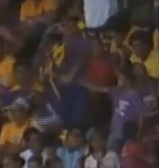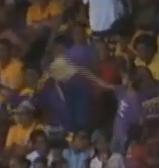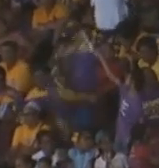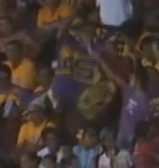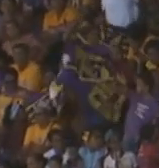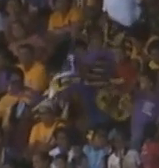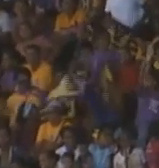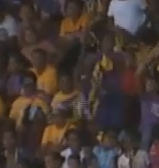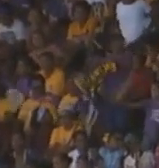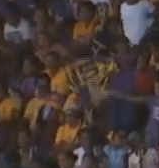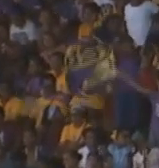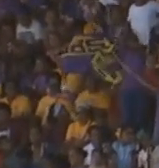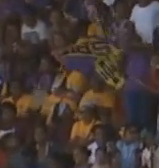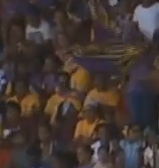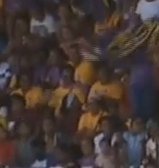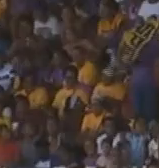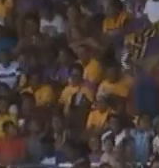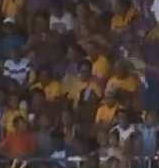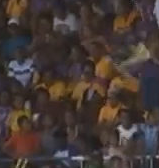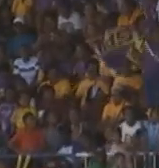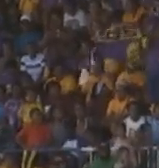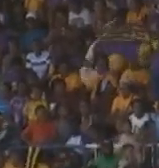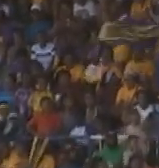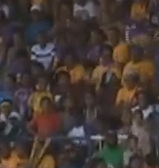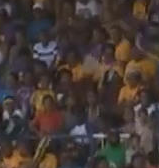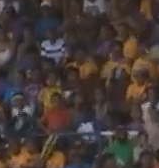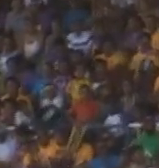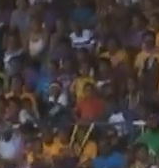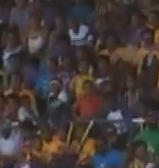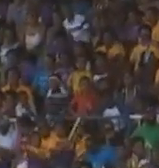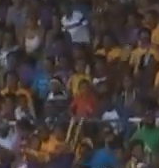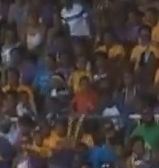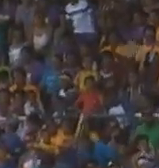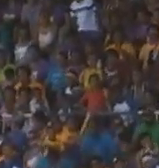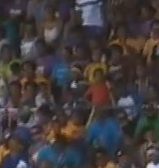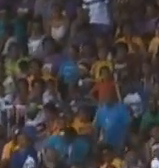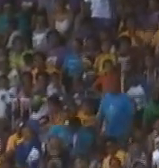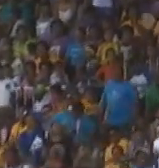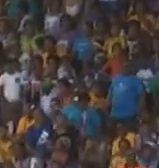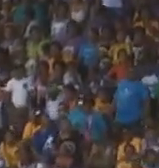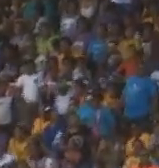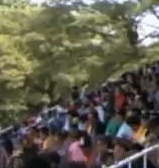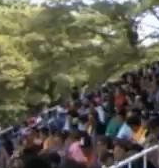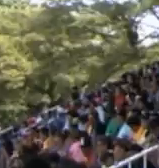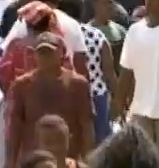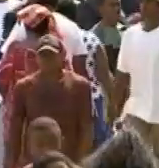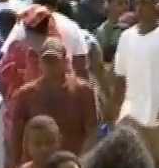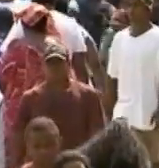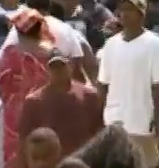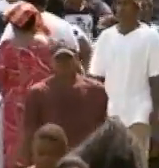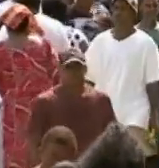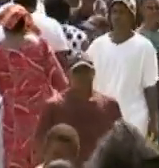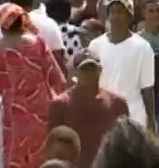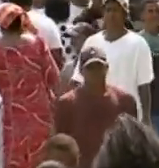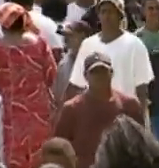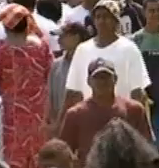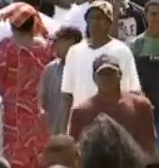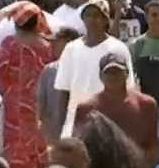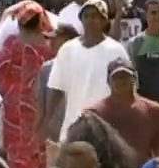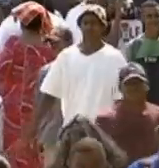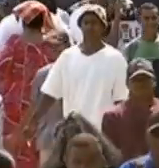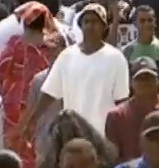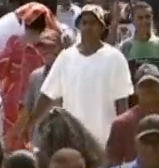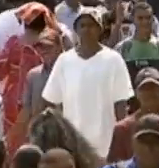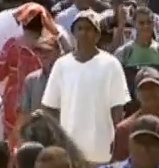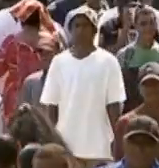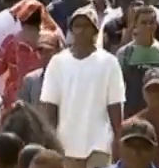in place, and the Commission is proposing to increase this to 75%. Sports Commission Chair Peter Maisy says the